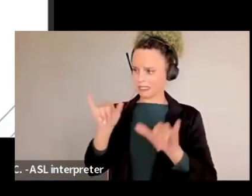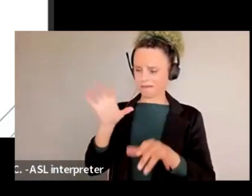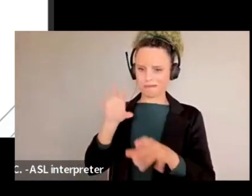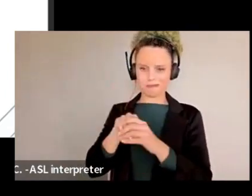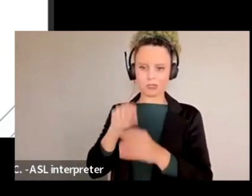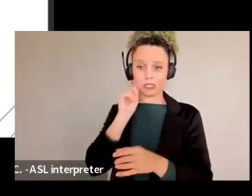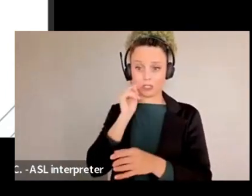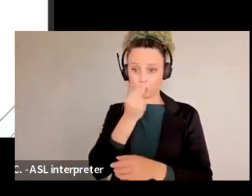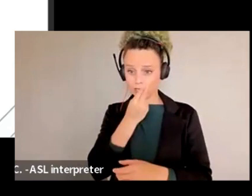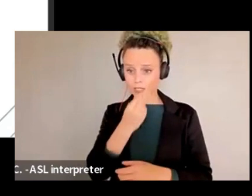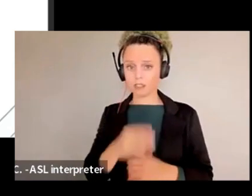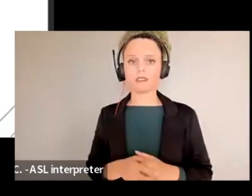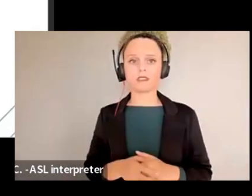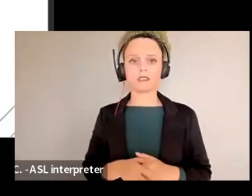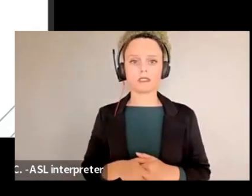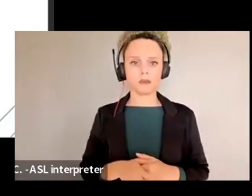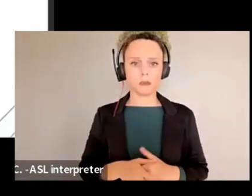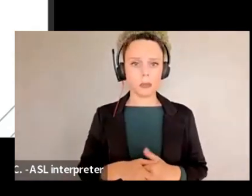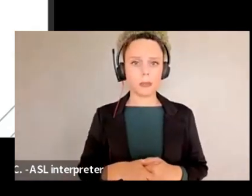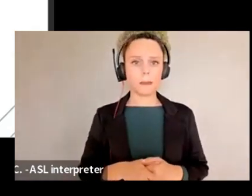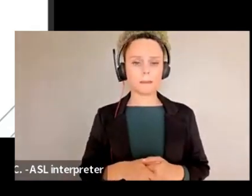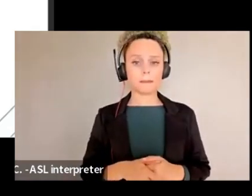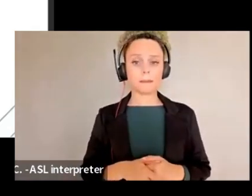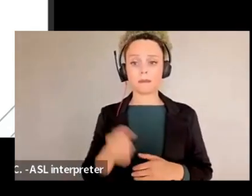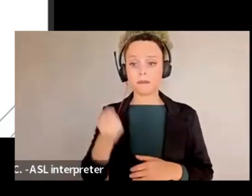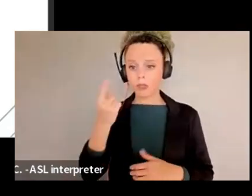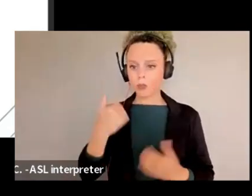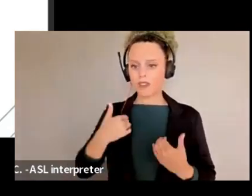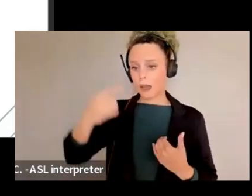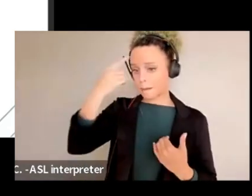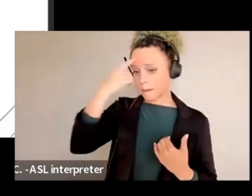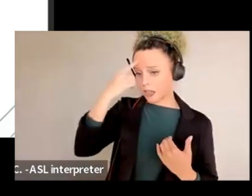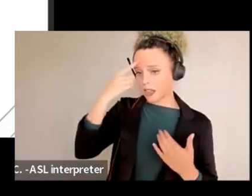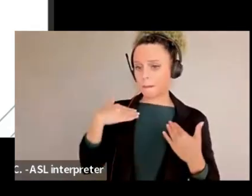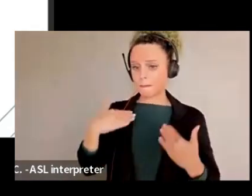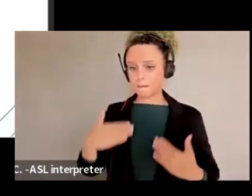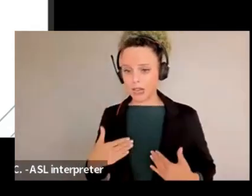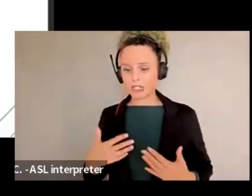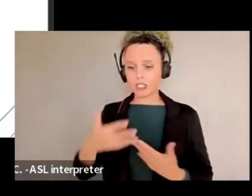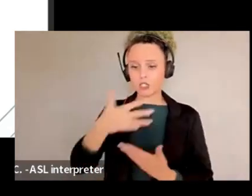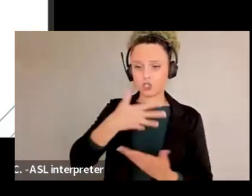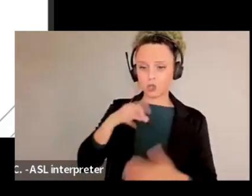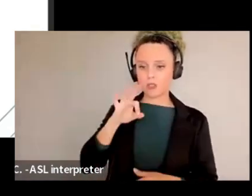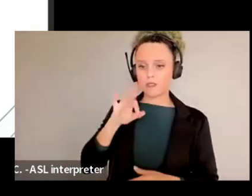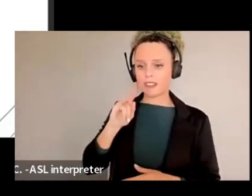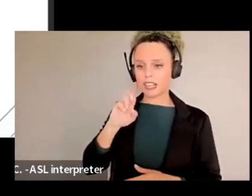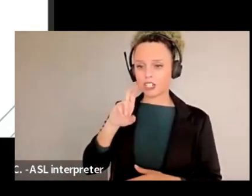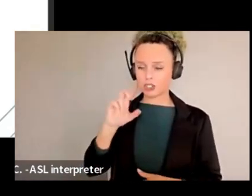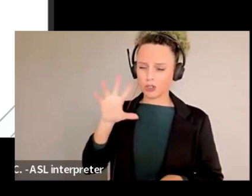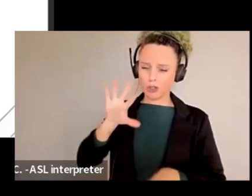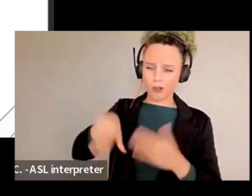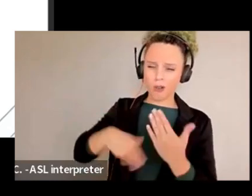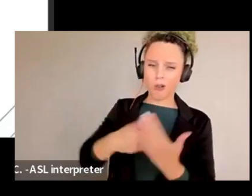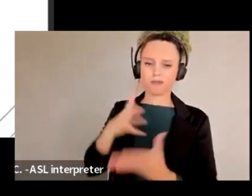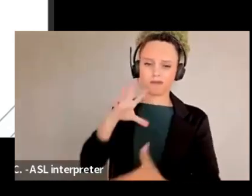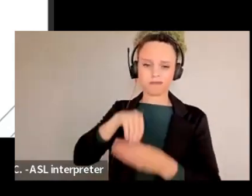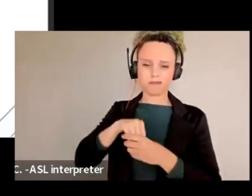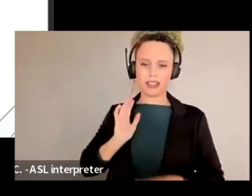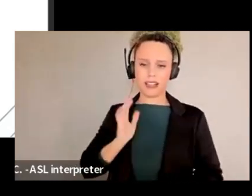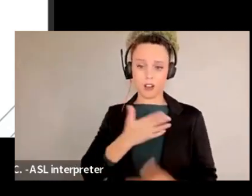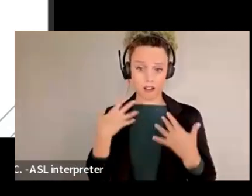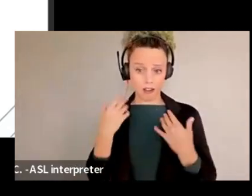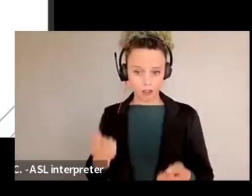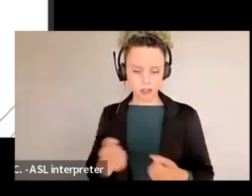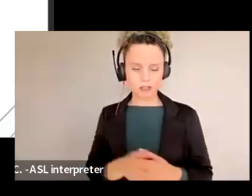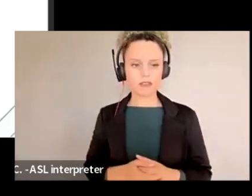are picturing a person as a system. And nutrition is part of that. But we have our mind, we have